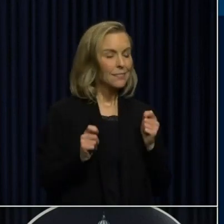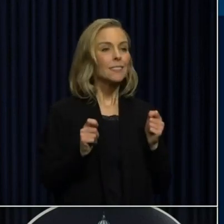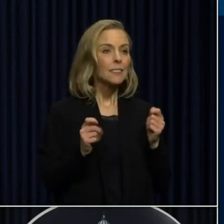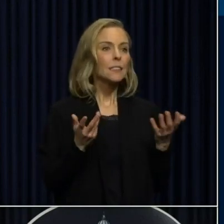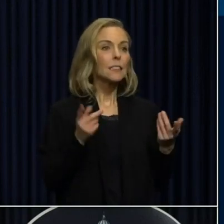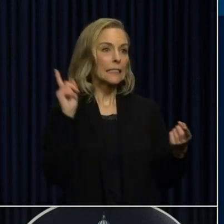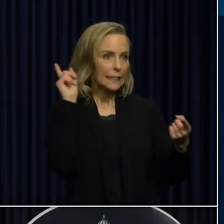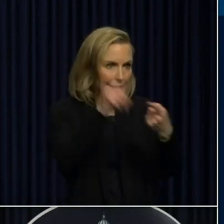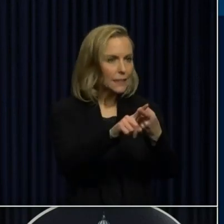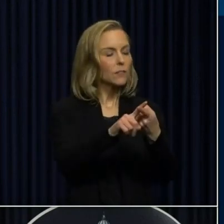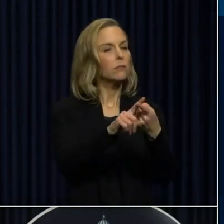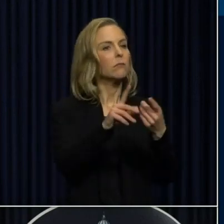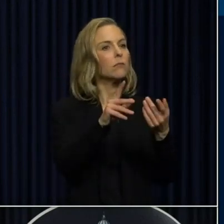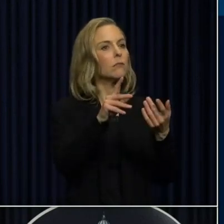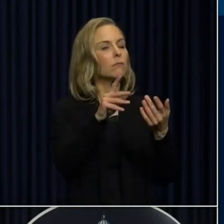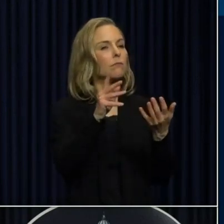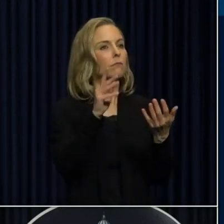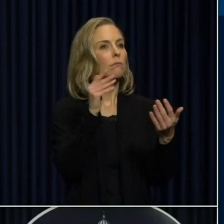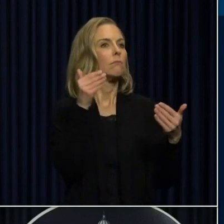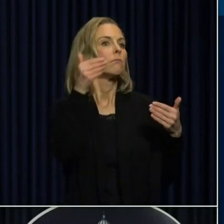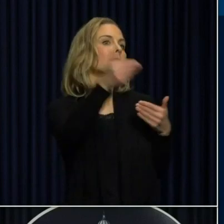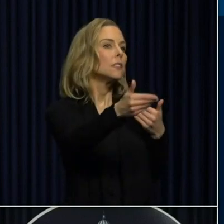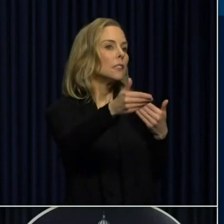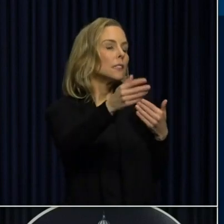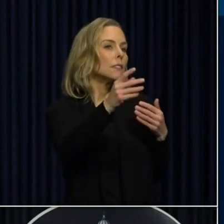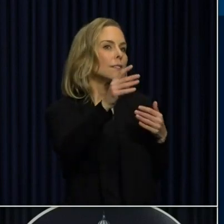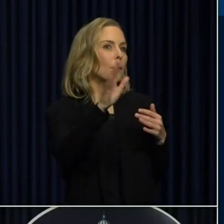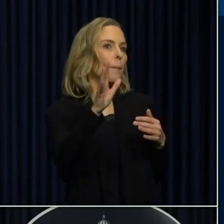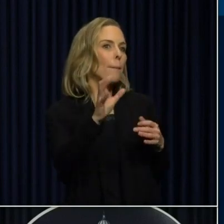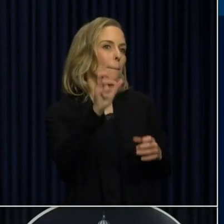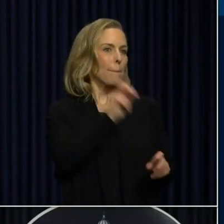something resembling a little more of the old normal.